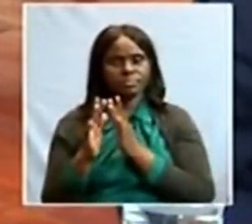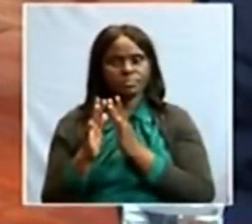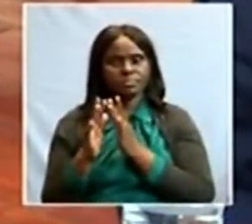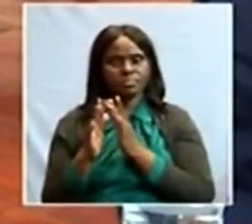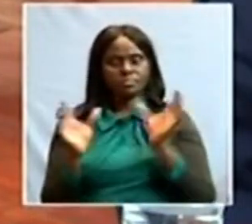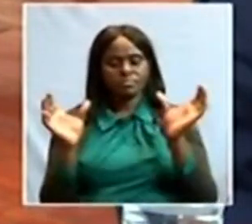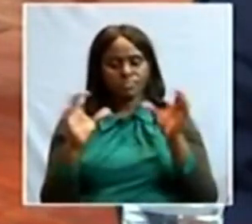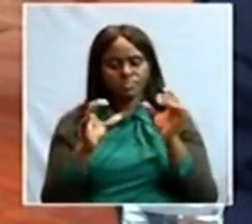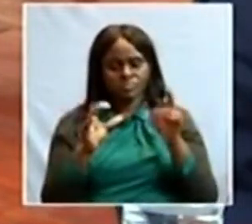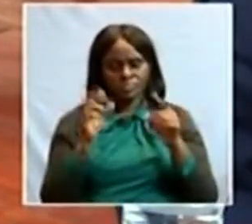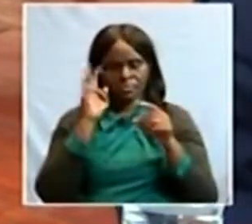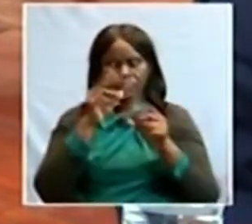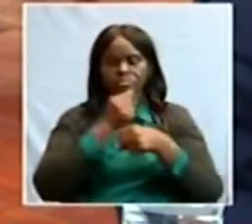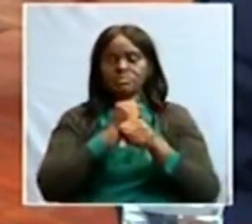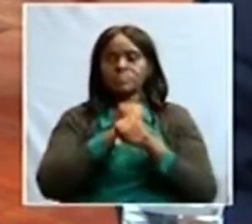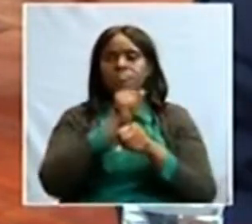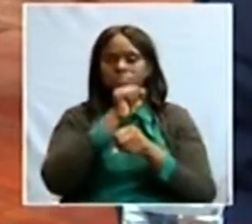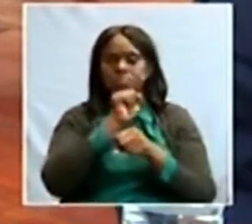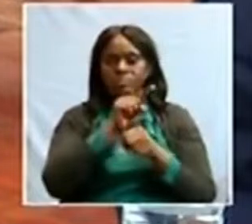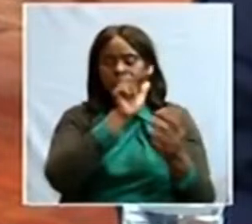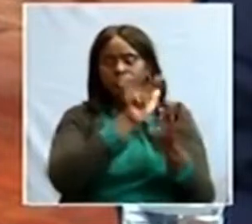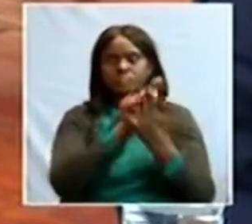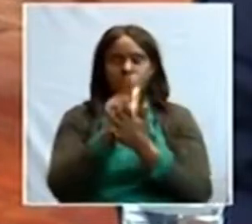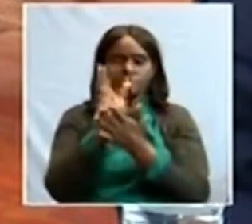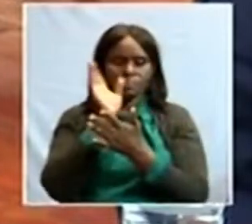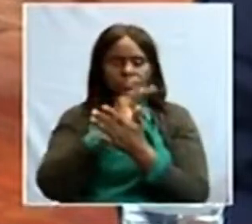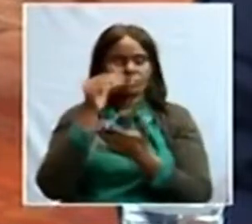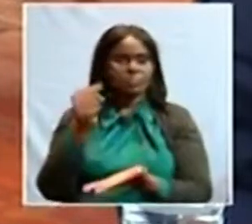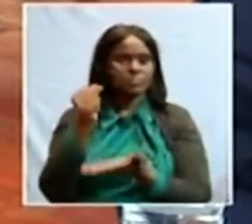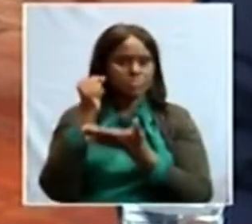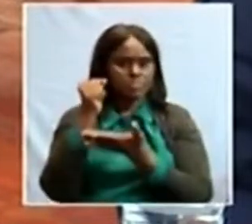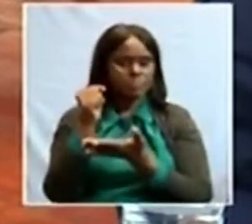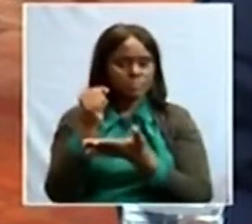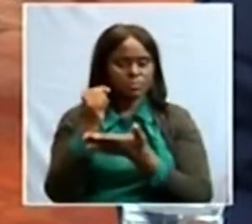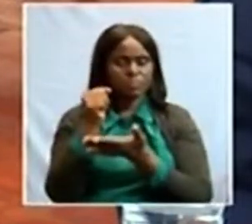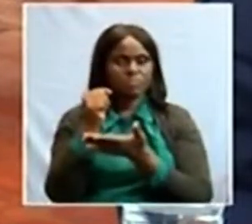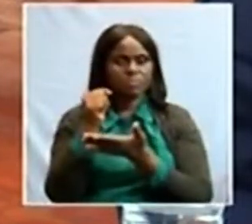The Council will ensure that the approved budget.